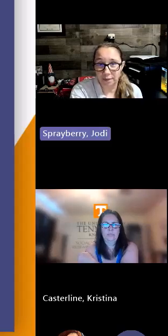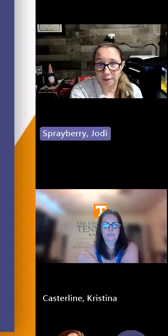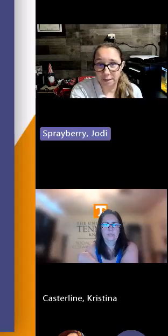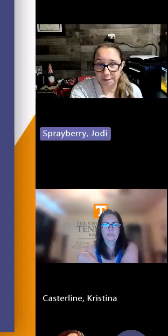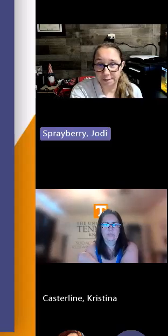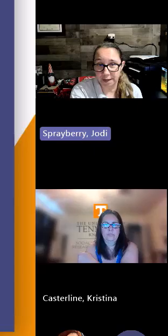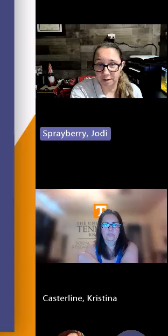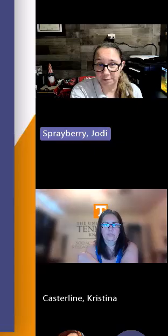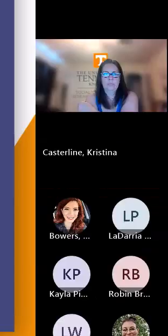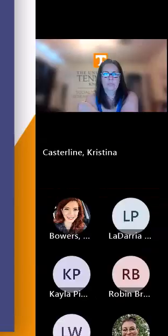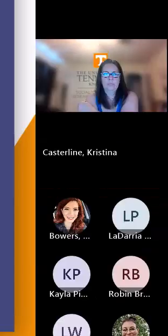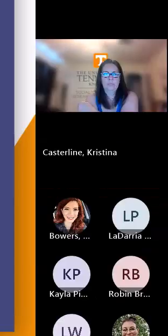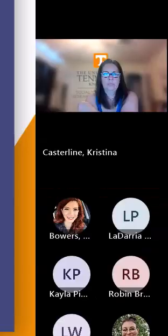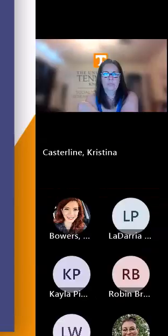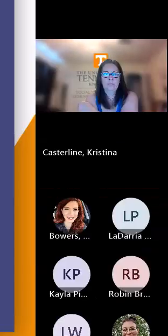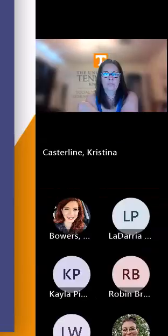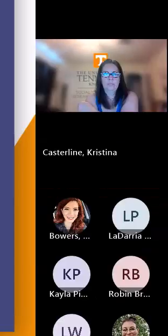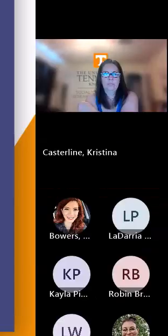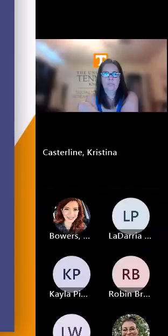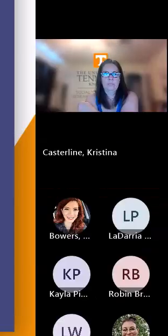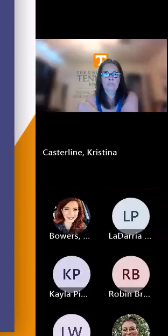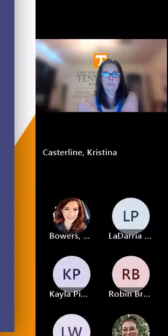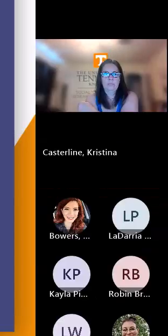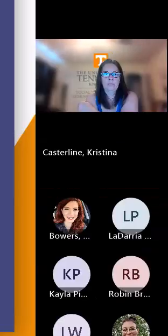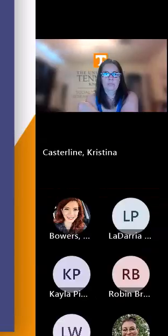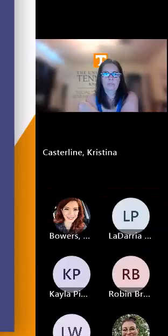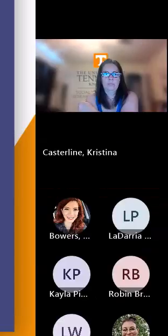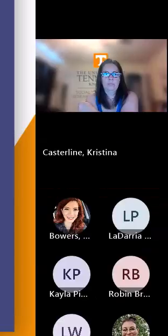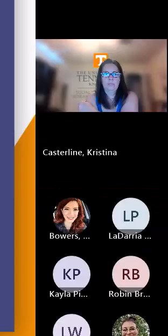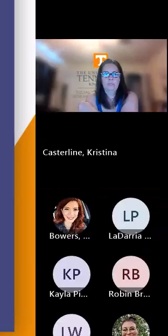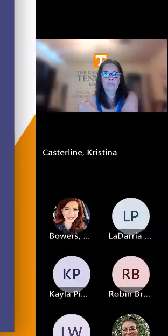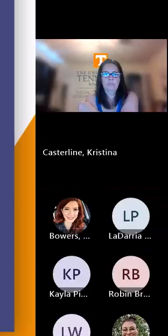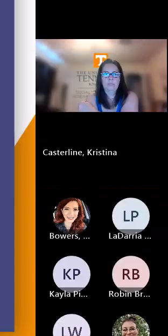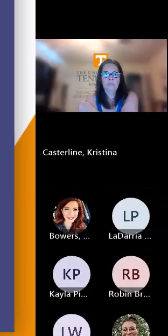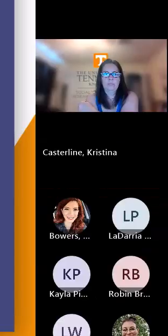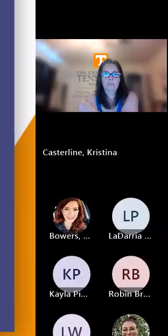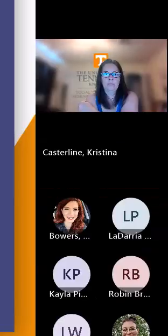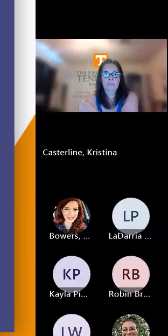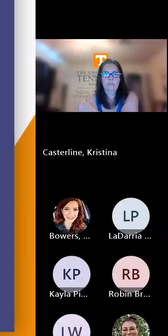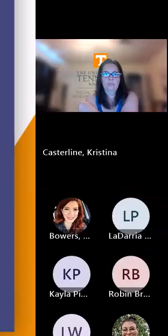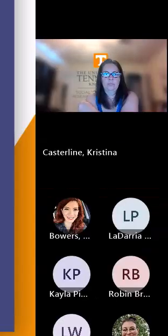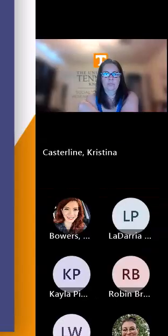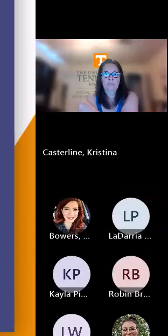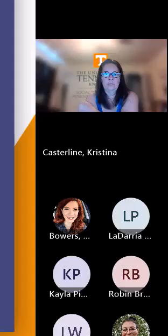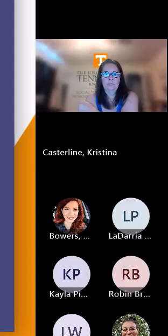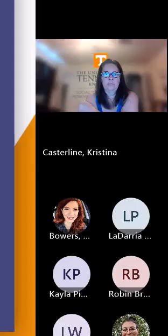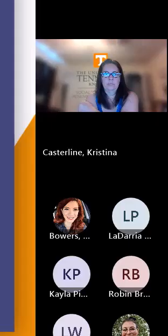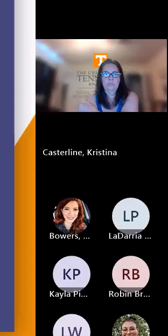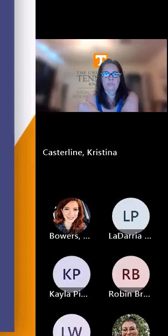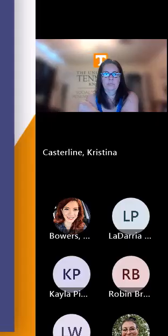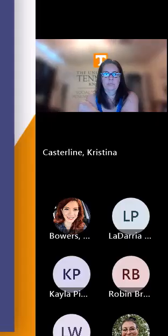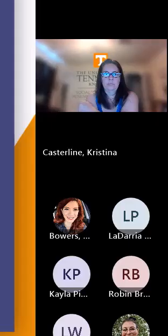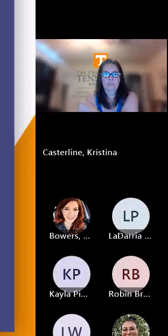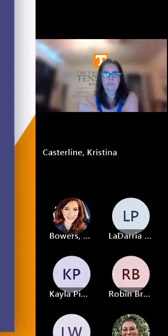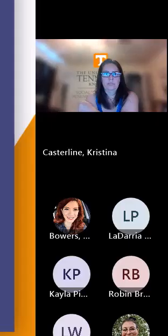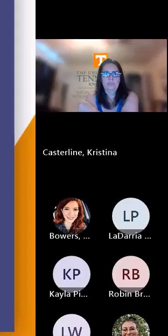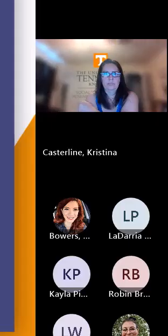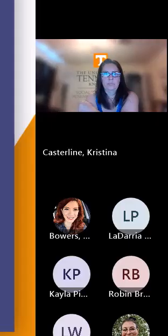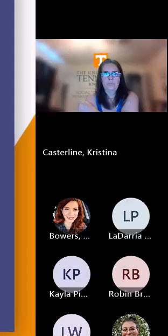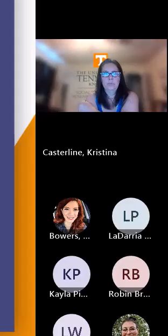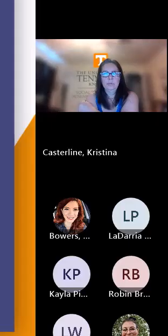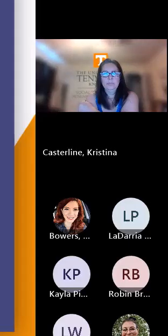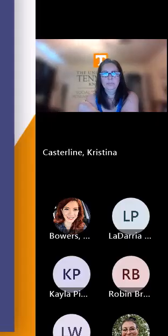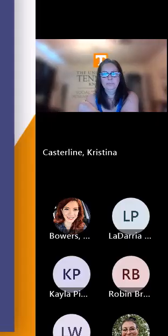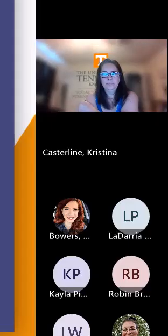that this update has happened as of yet. So it may have the Swarps logo here and nothing